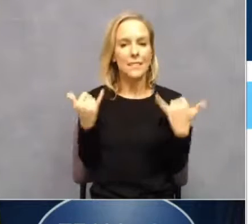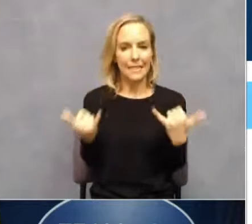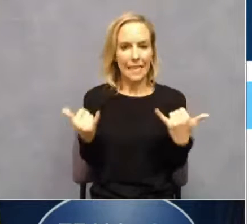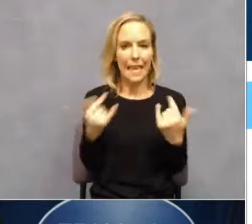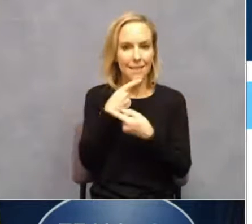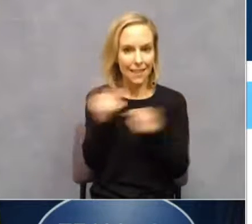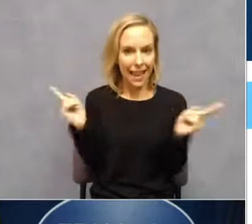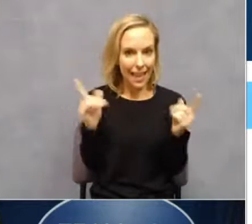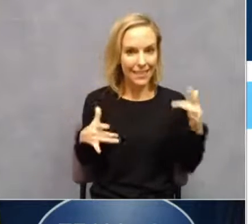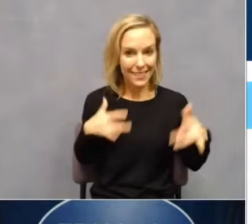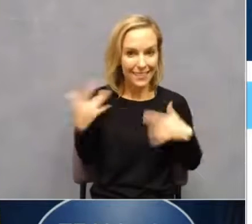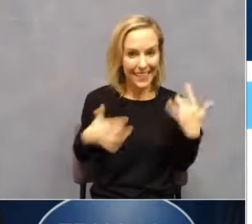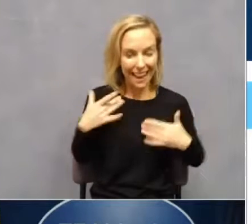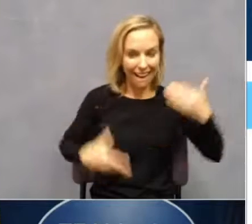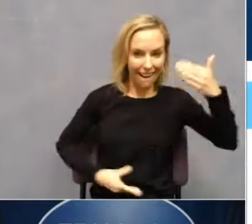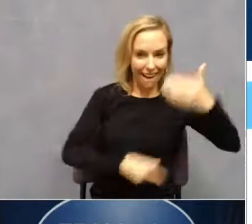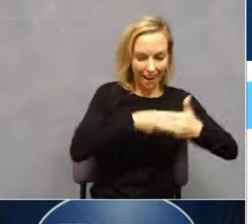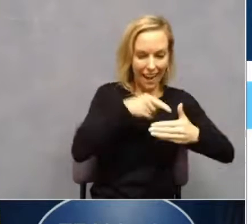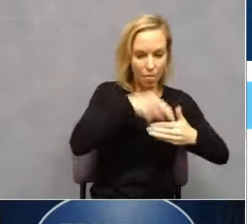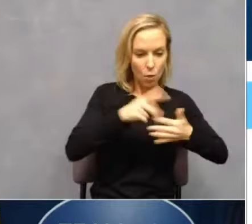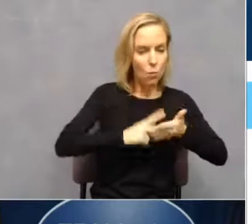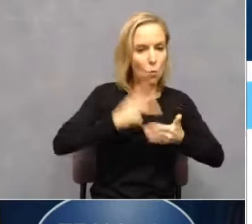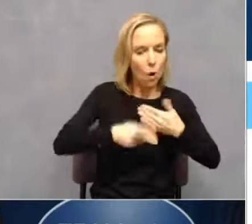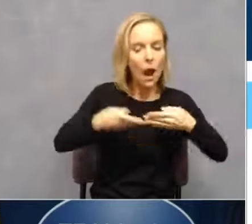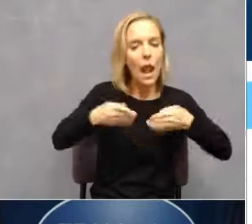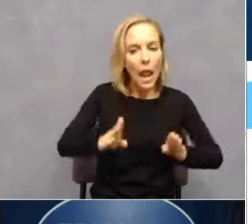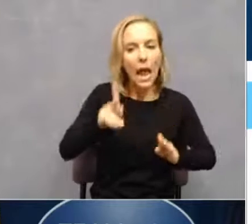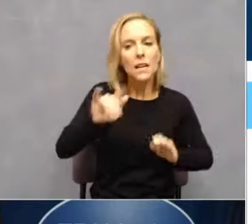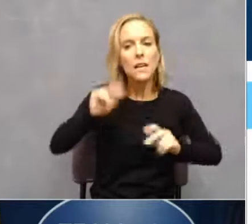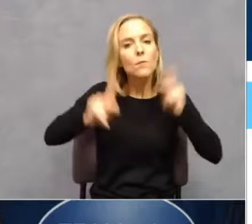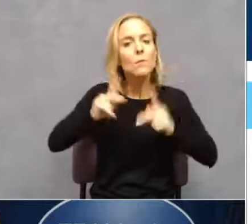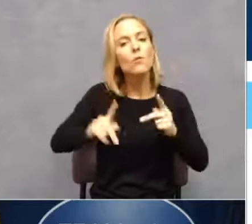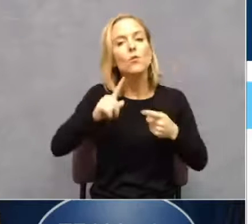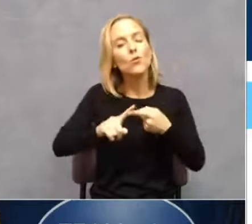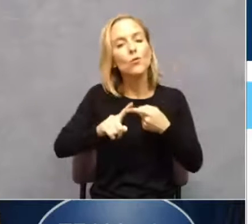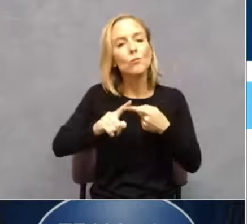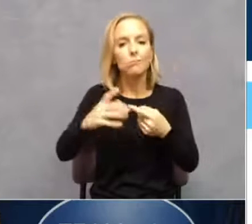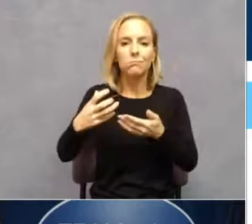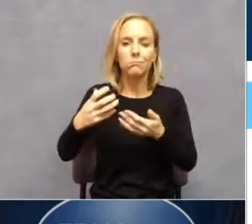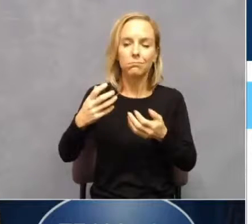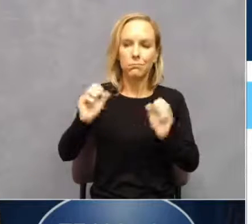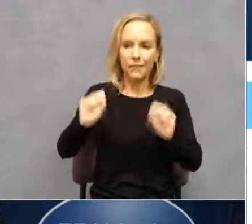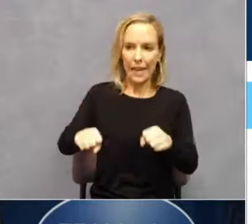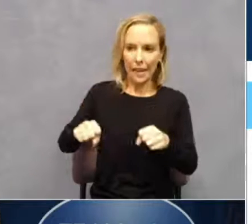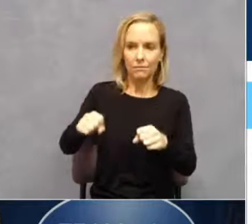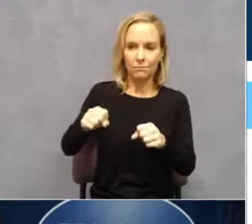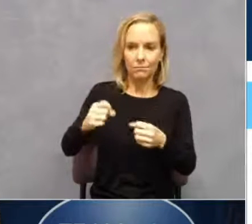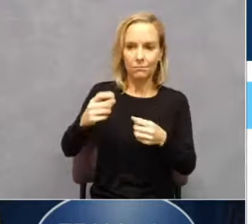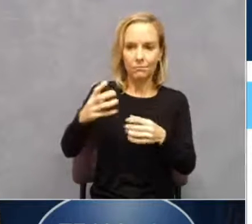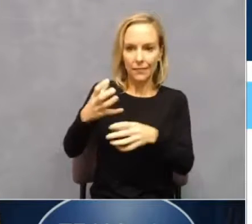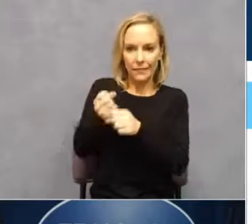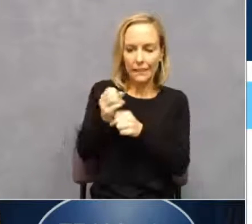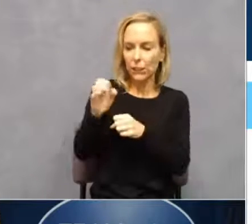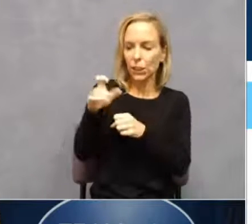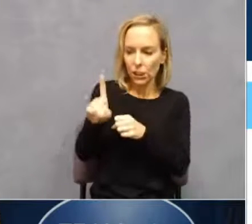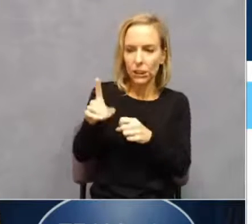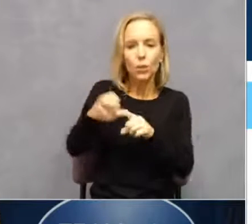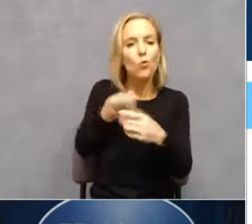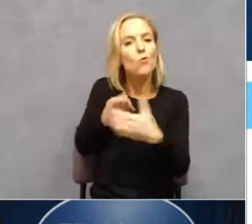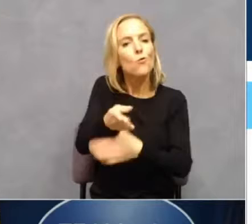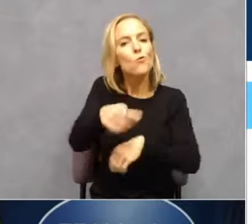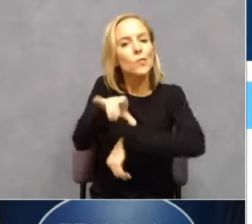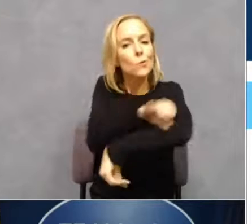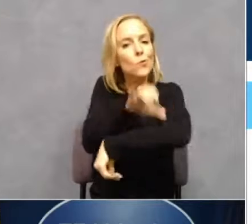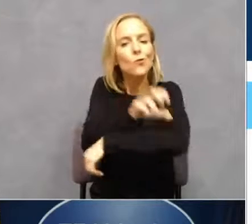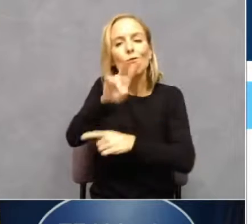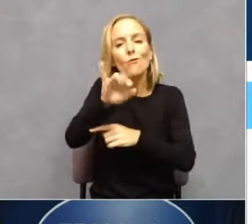exciting addition to the program that allows Kentuckians to earn their GED virtually. During the first 6 months of 2020, there